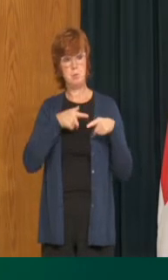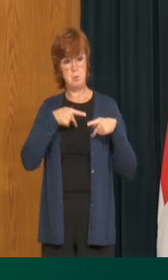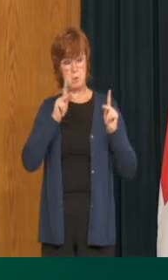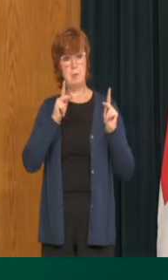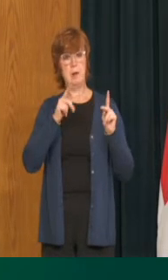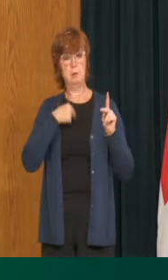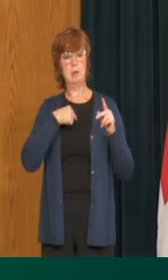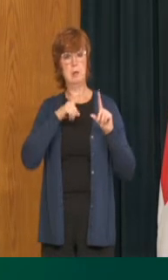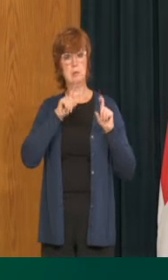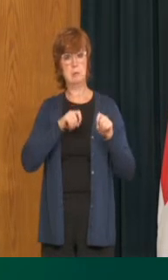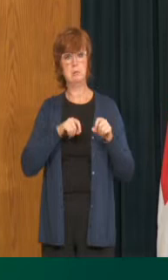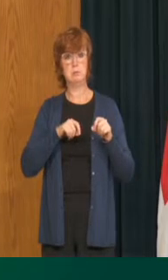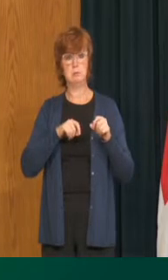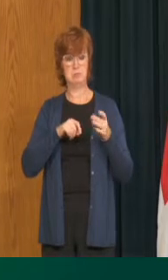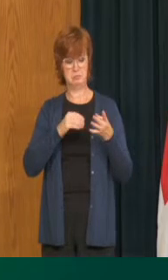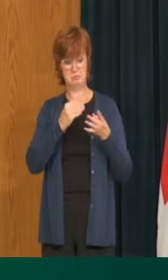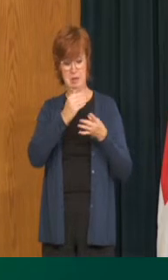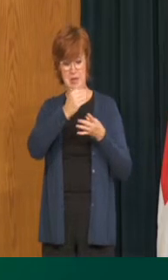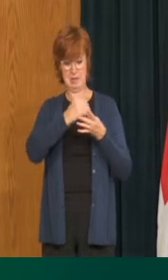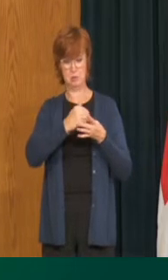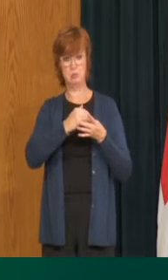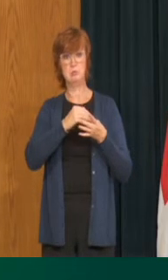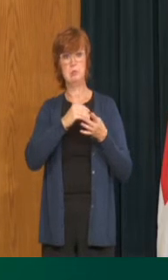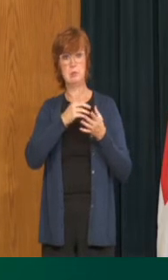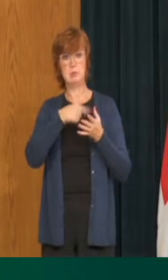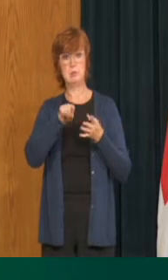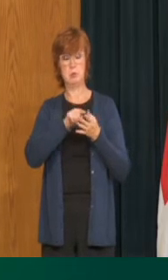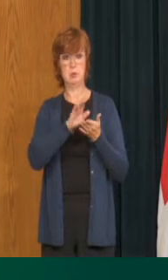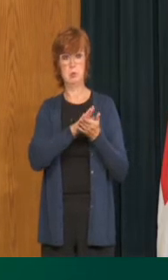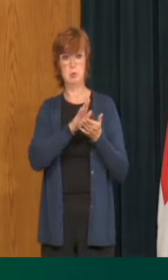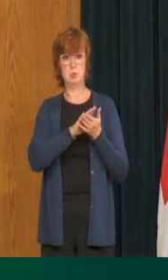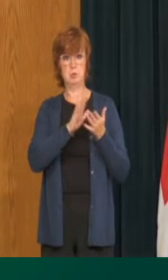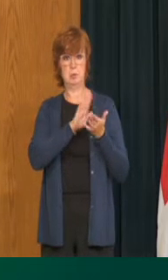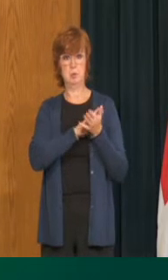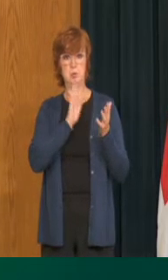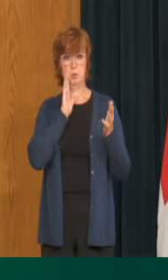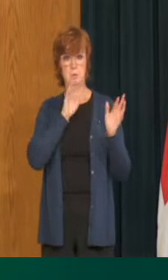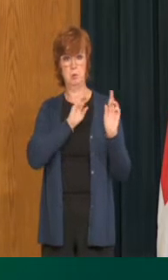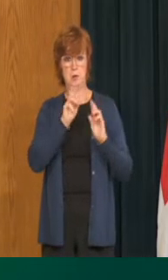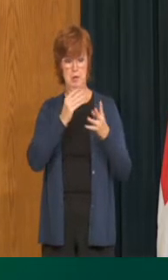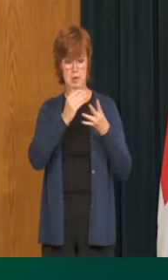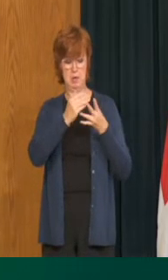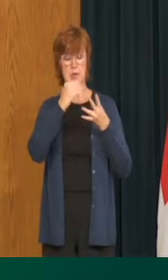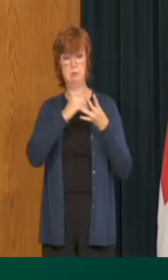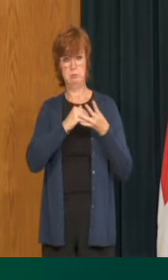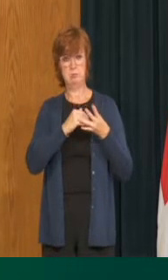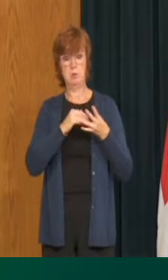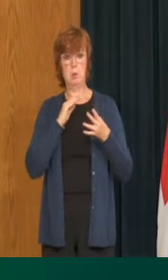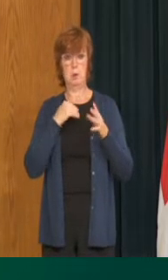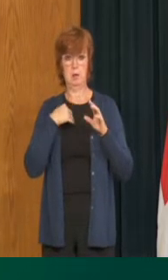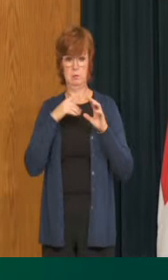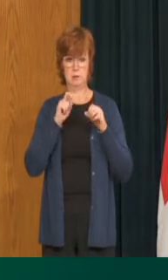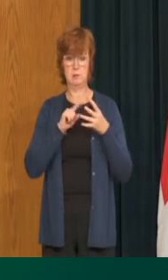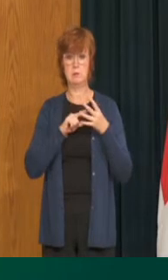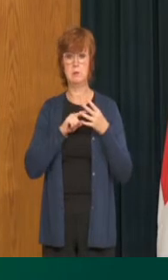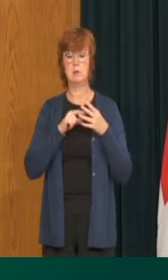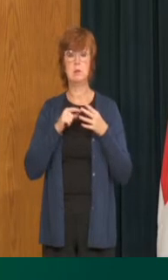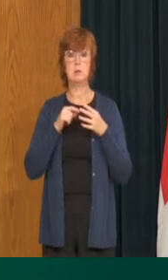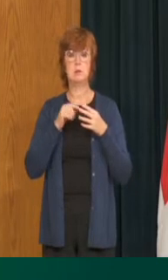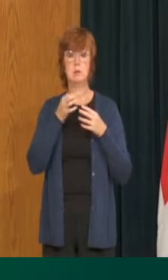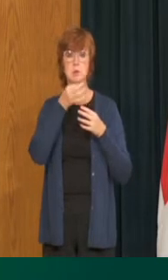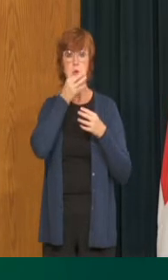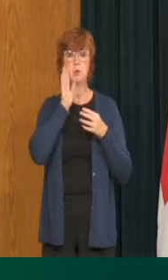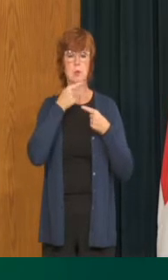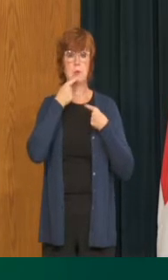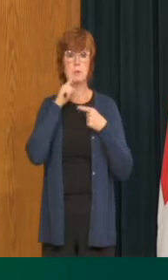week when the students do return to school, and followed by the week after with some randomized testing. So drive-through testing should have some further